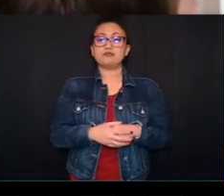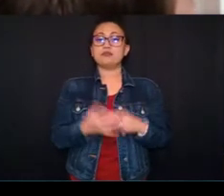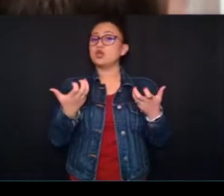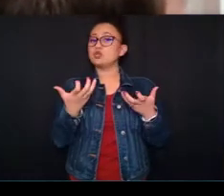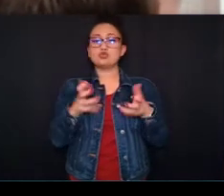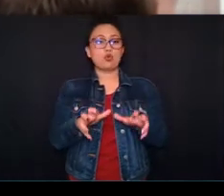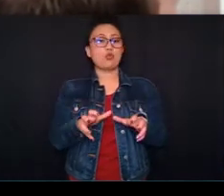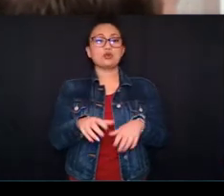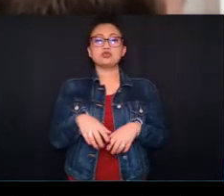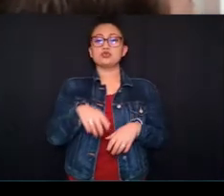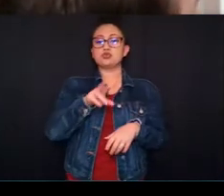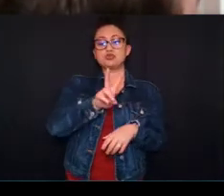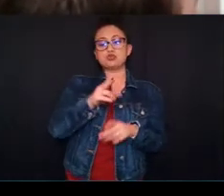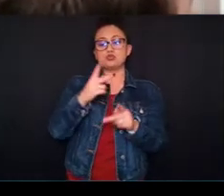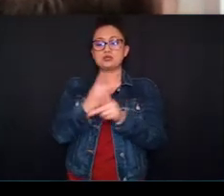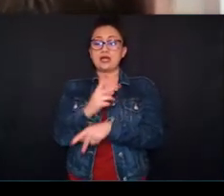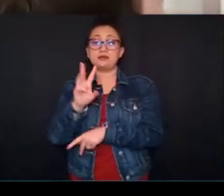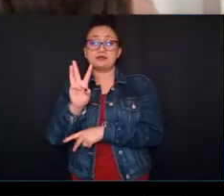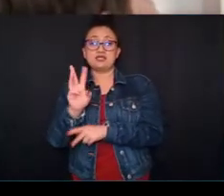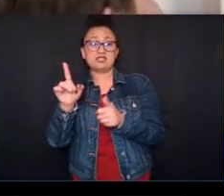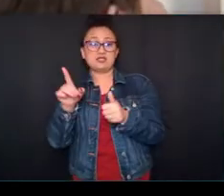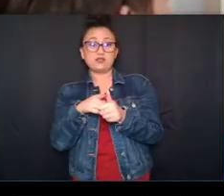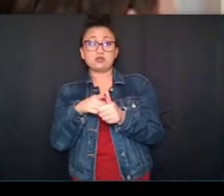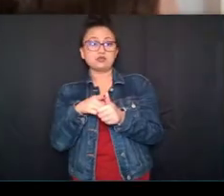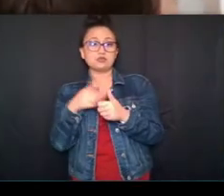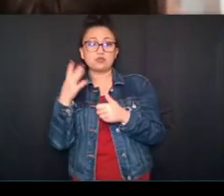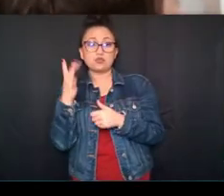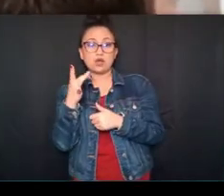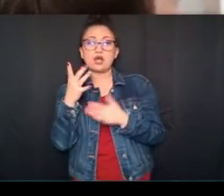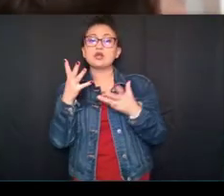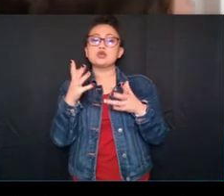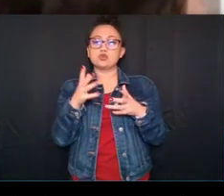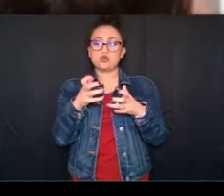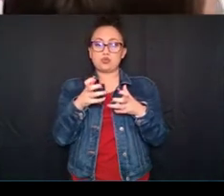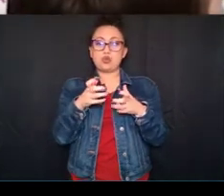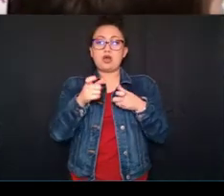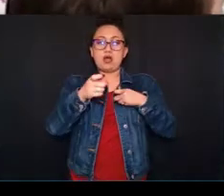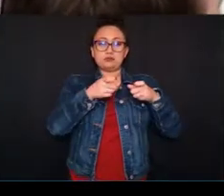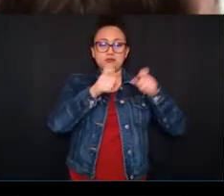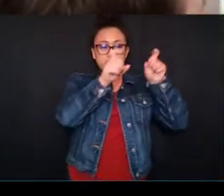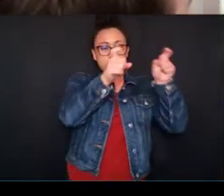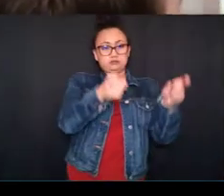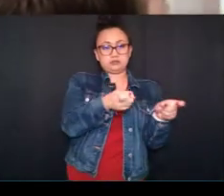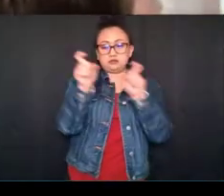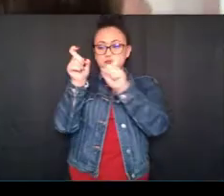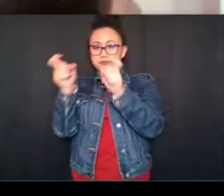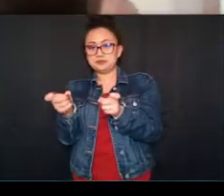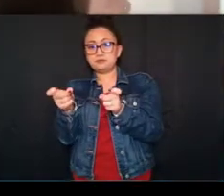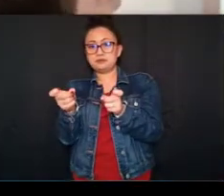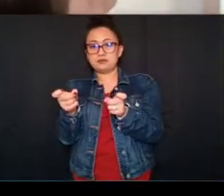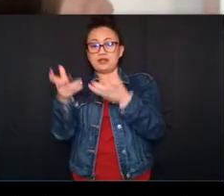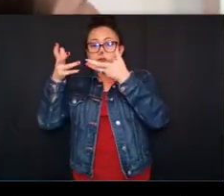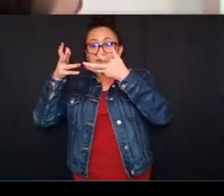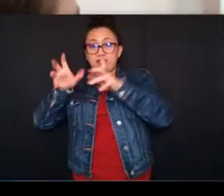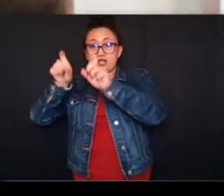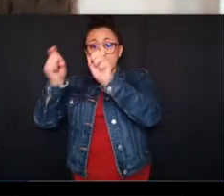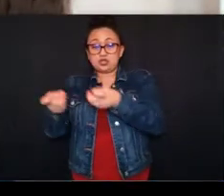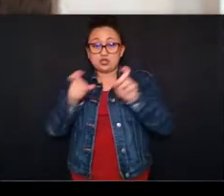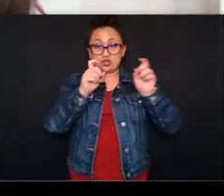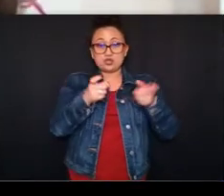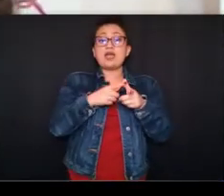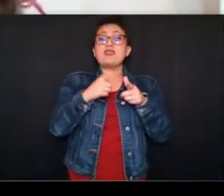first, you know, or anything like that, because you want to handle what's inside this parenthesis, what's inside this parenthesis. Once you have those, then you handle the other